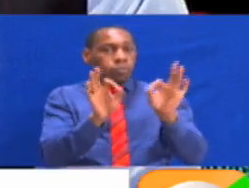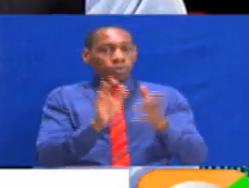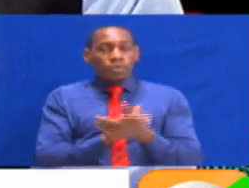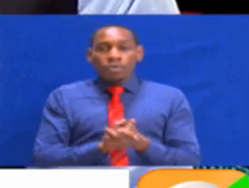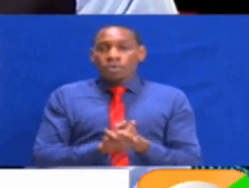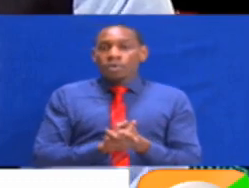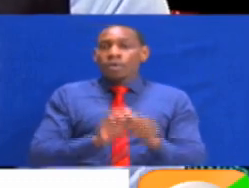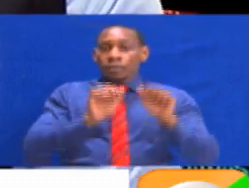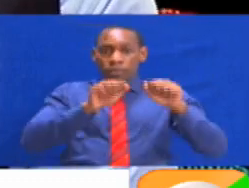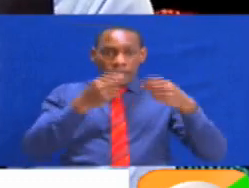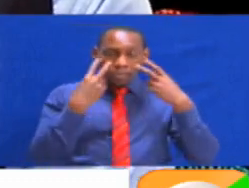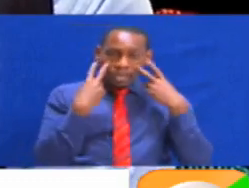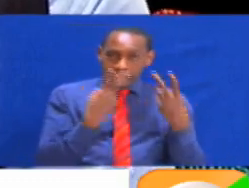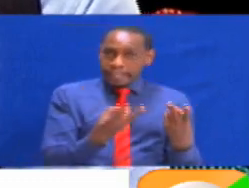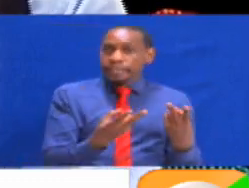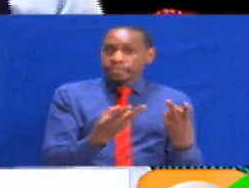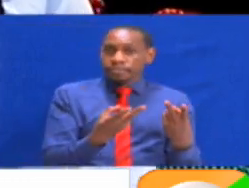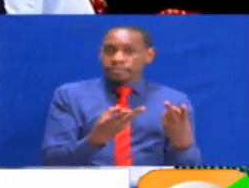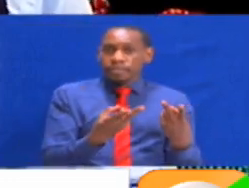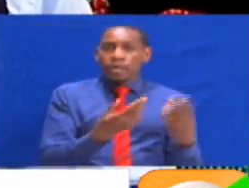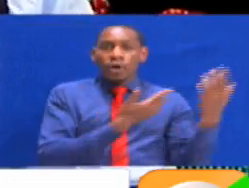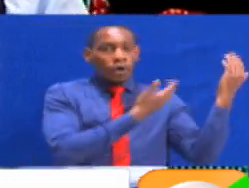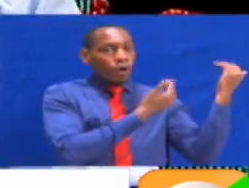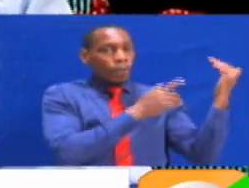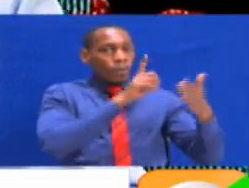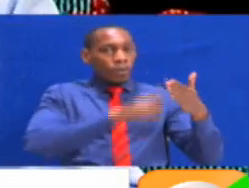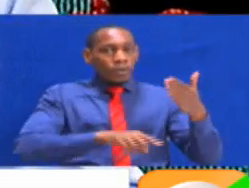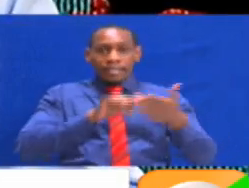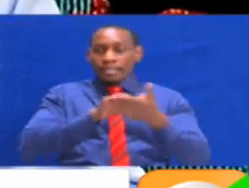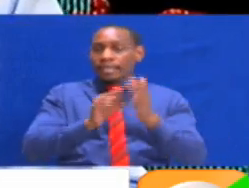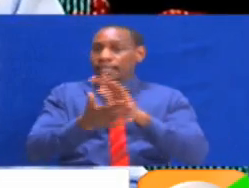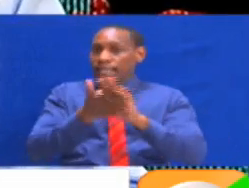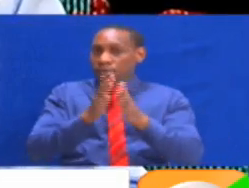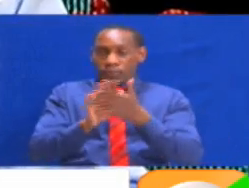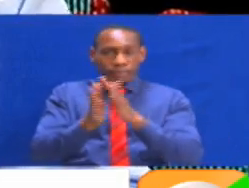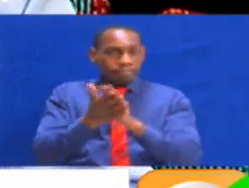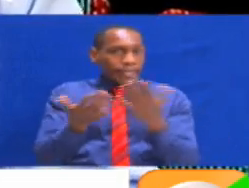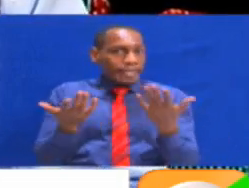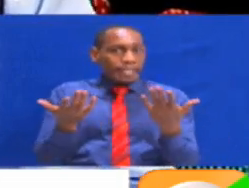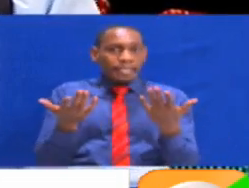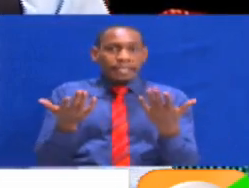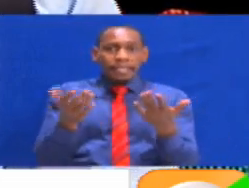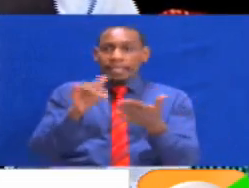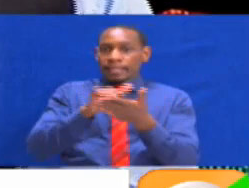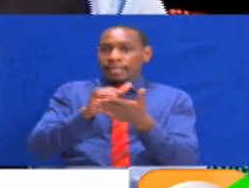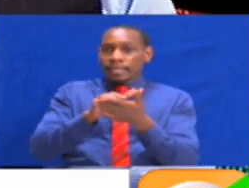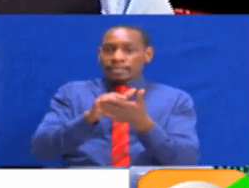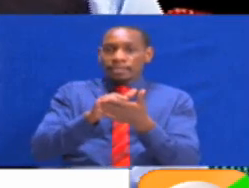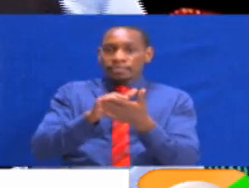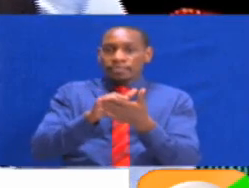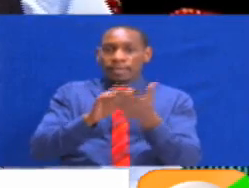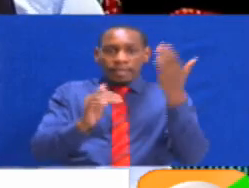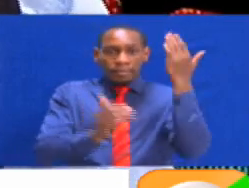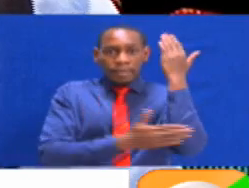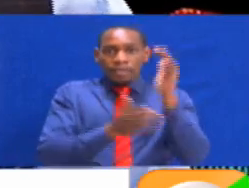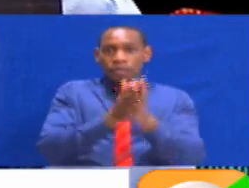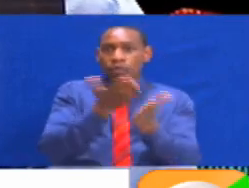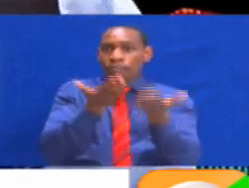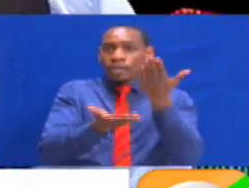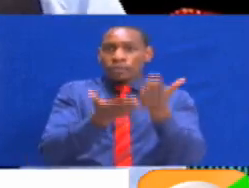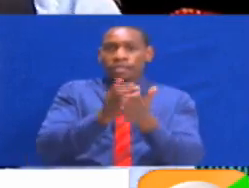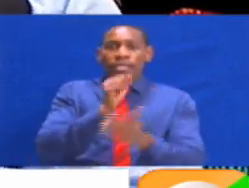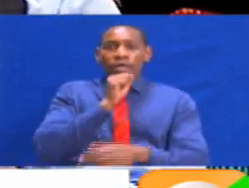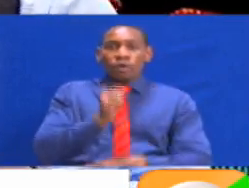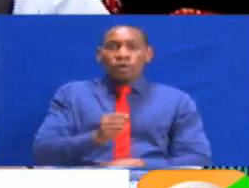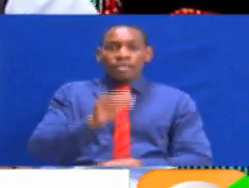may get to see. We just hope that there's nothing or nothing worse than Old Town and Eastleigh would come